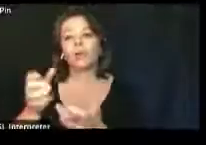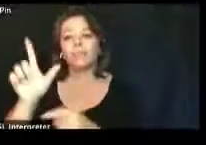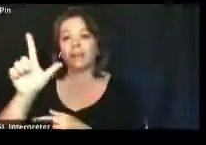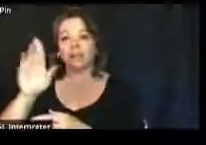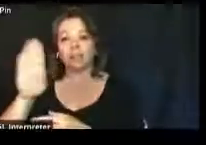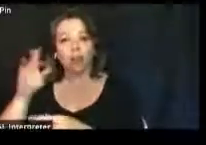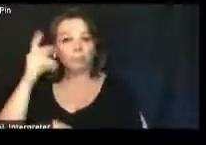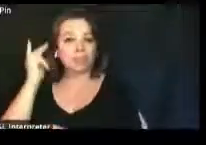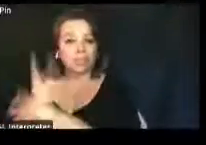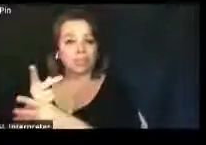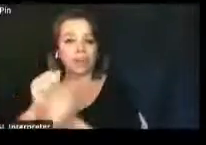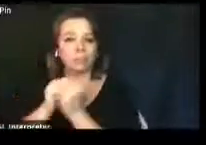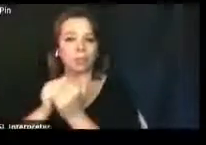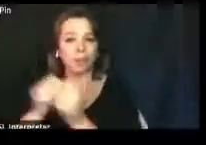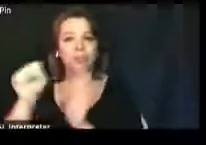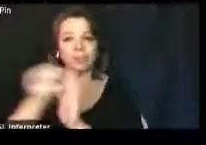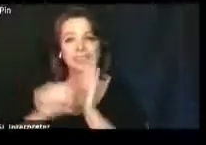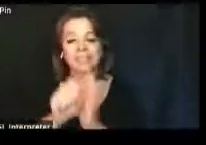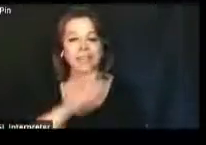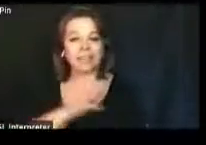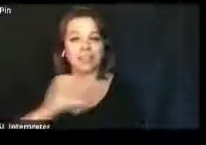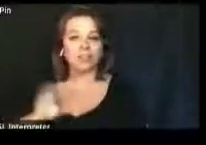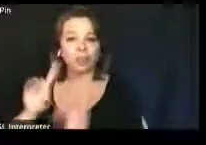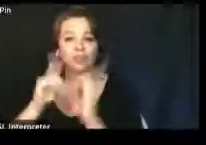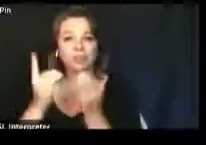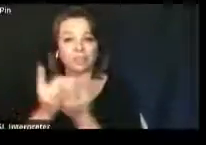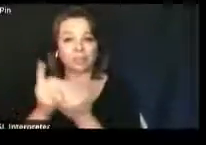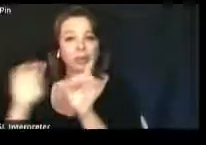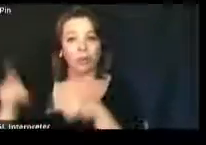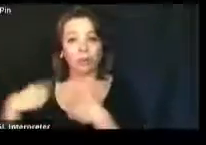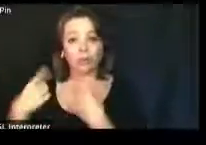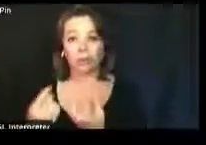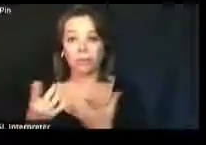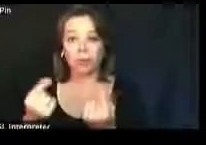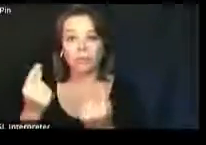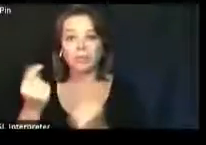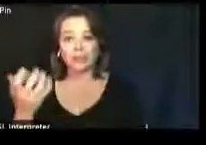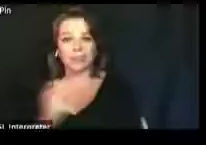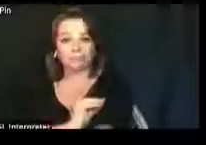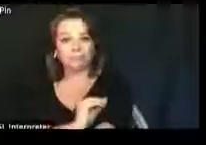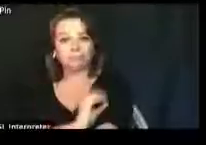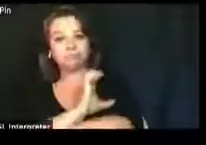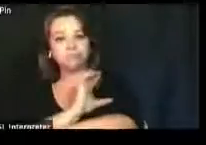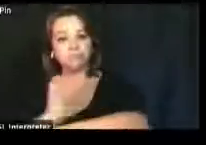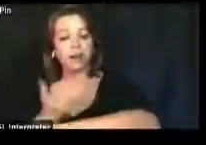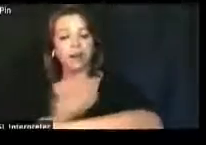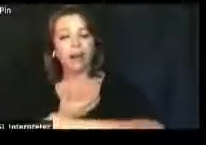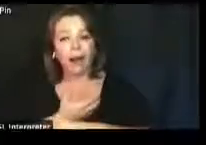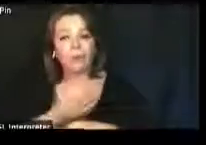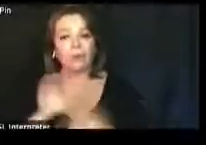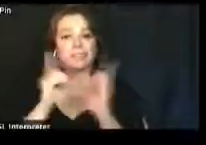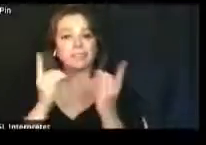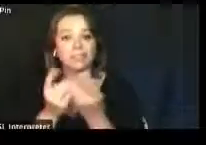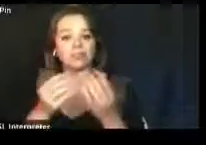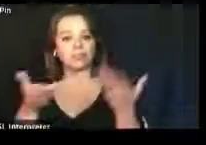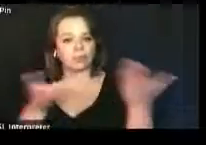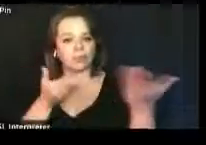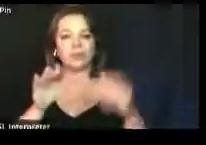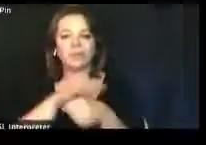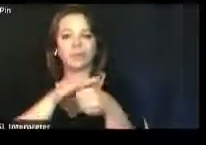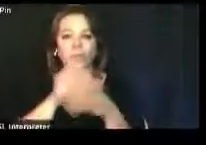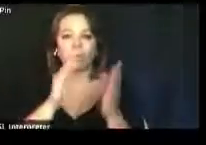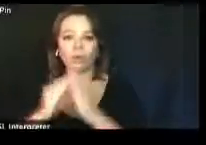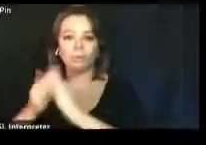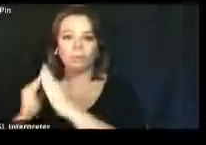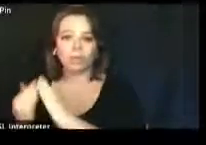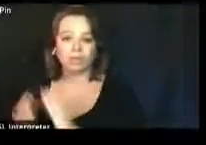and congressional districts, Long Beach Unified has been empowered to better serve our local communities. Under the current structure, we